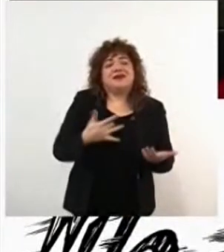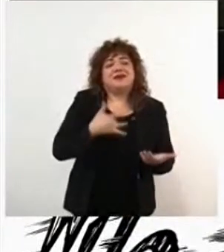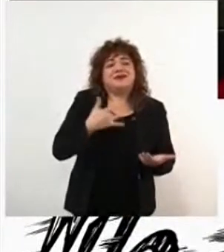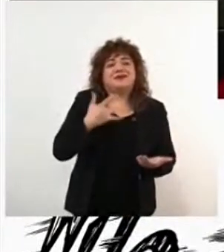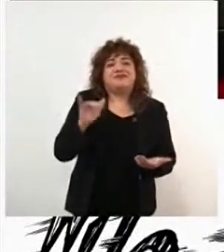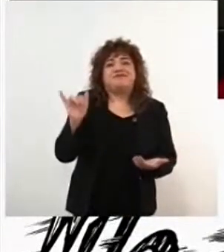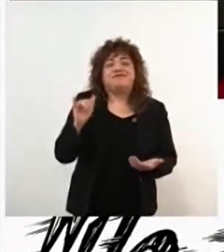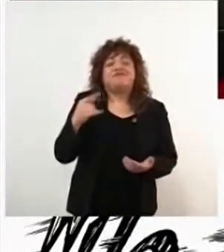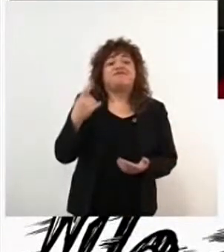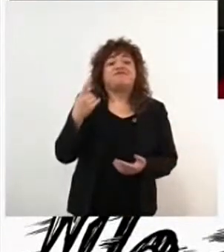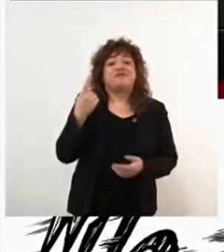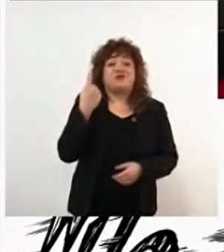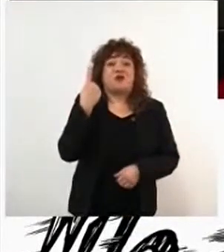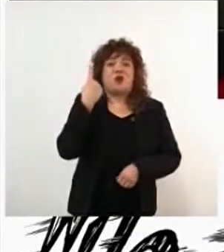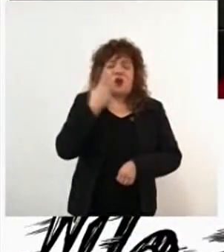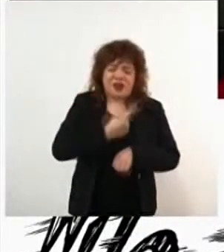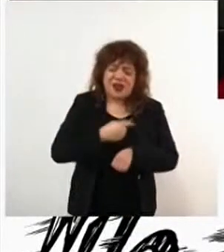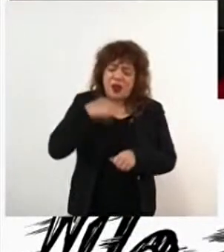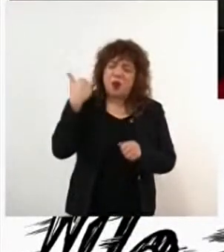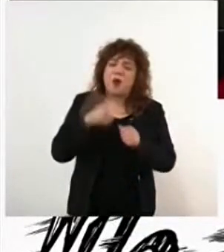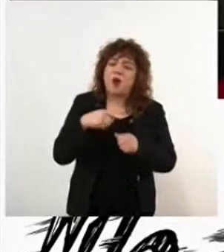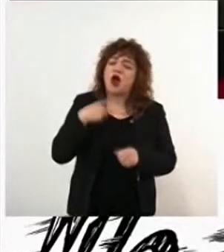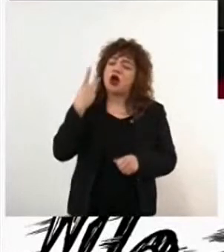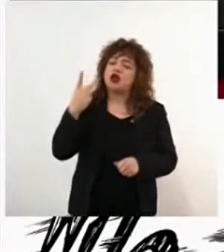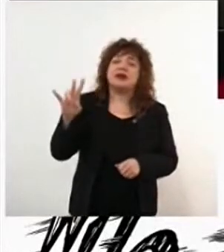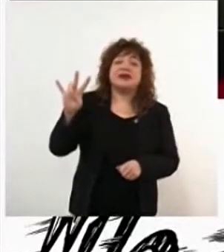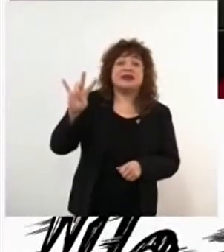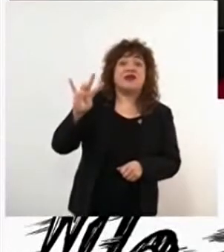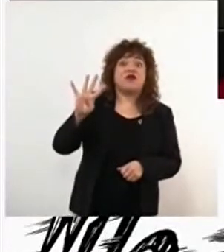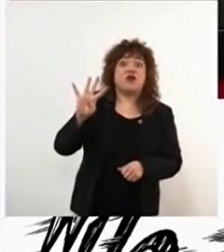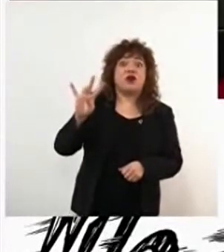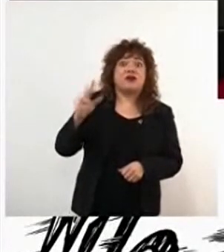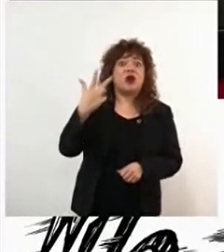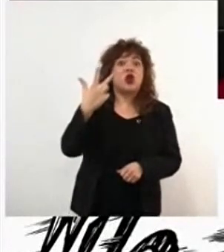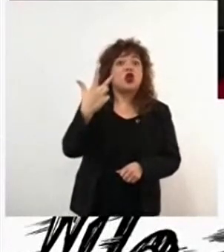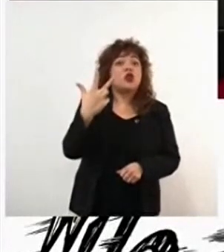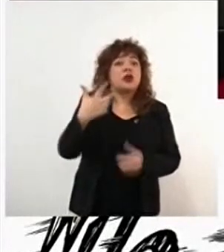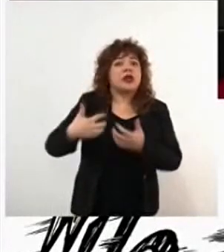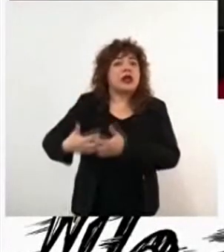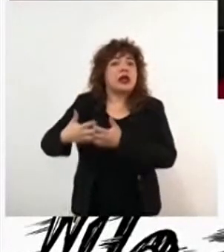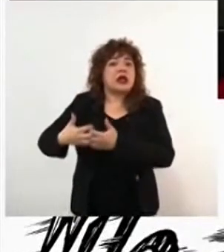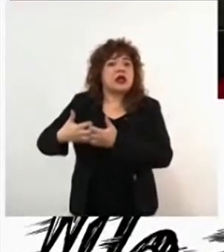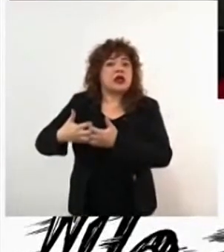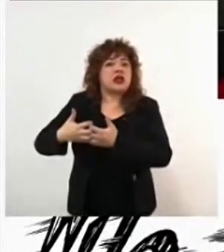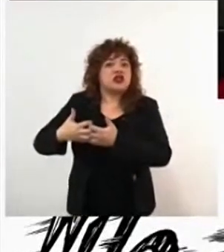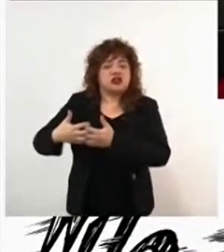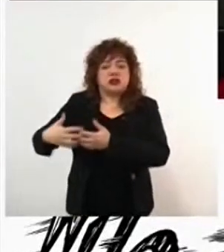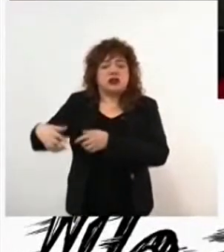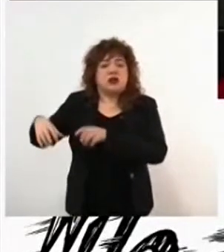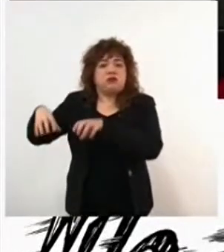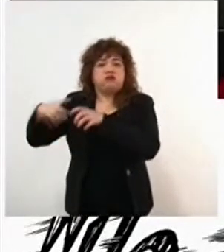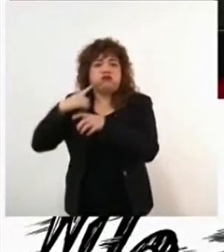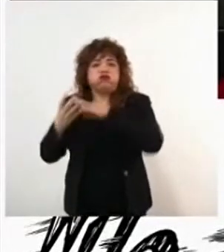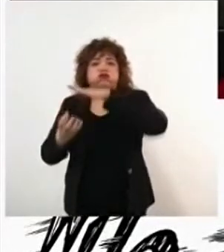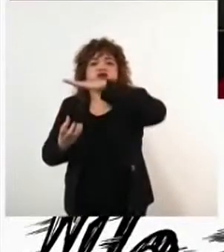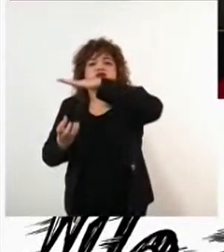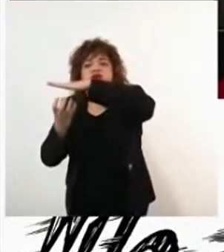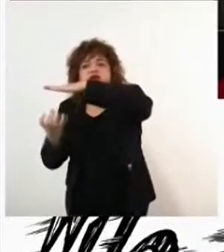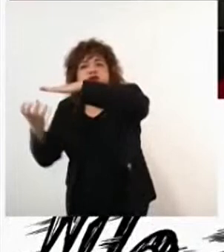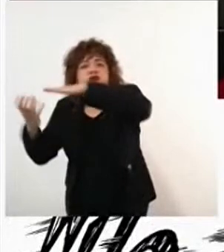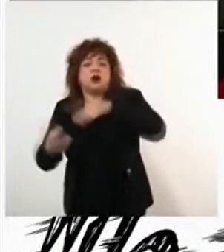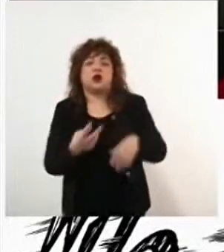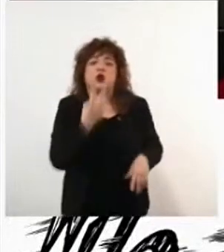I one day saw one of our 747s taking off with 3 engines on one side and 2 engines on the other, and we just